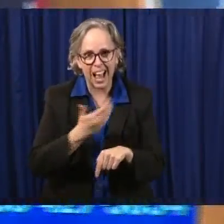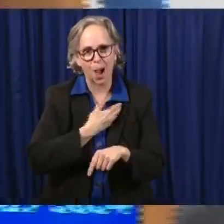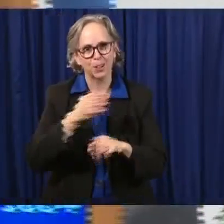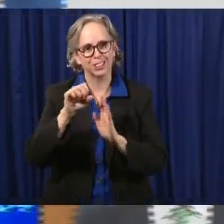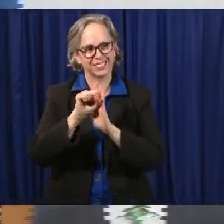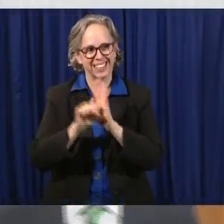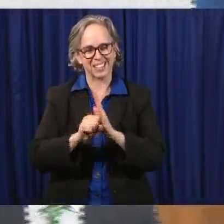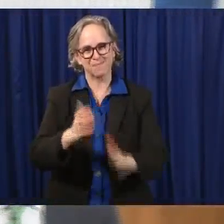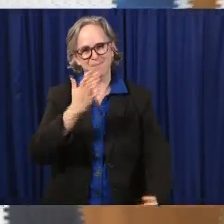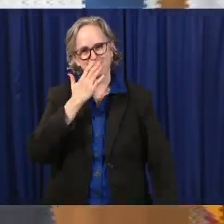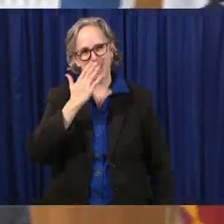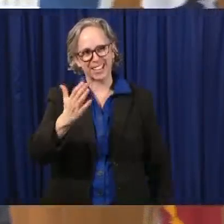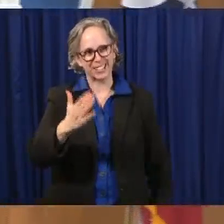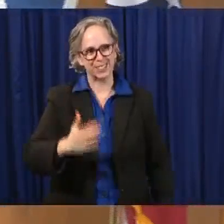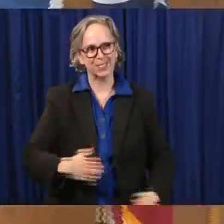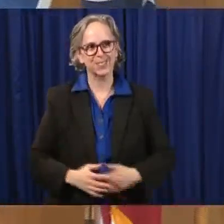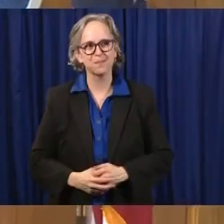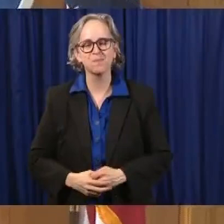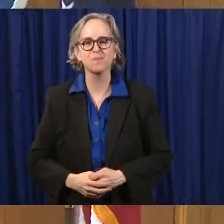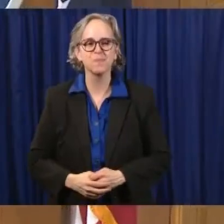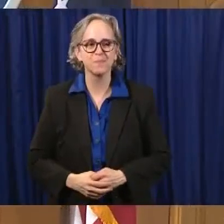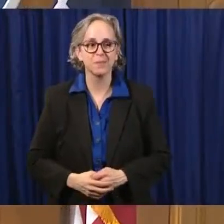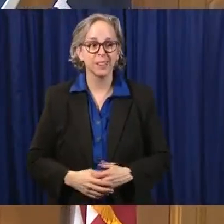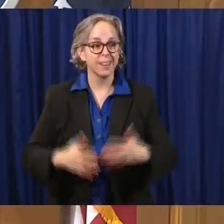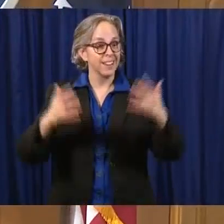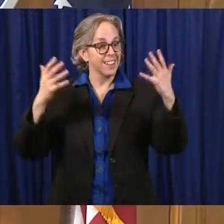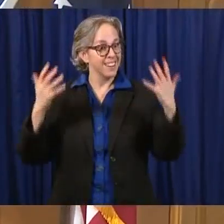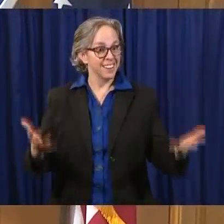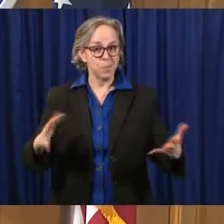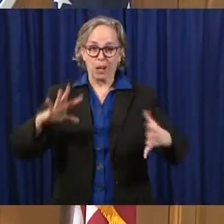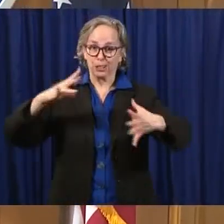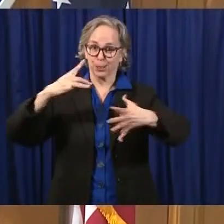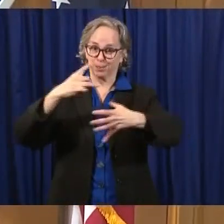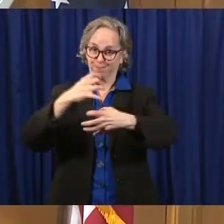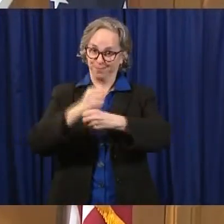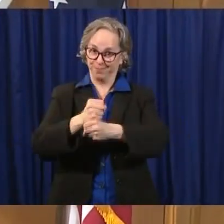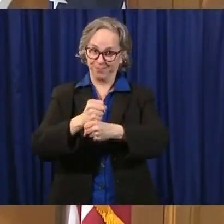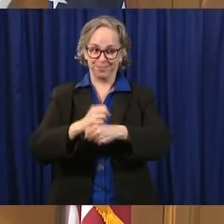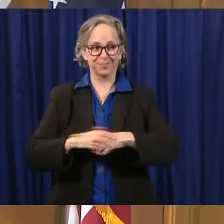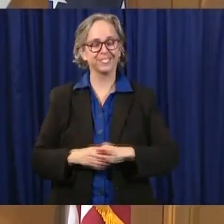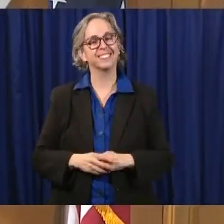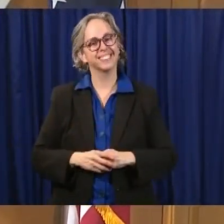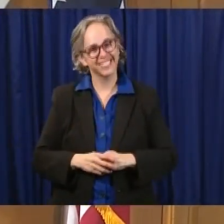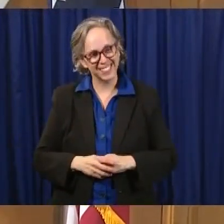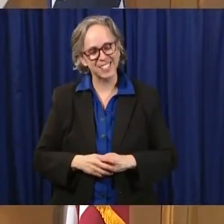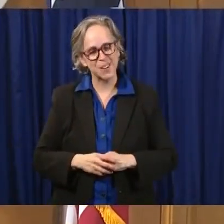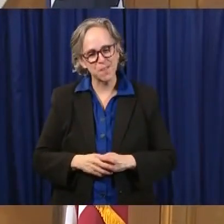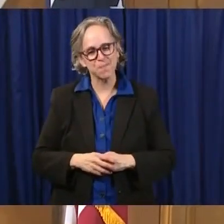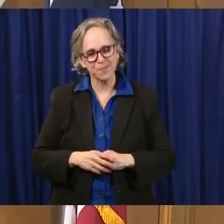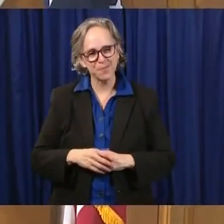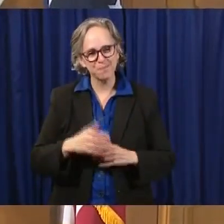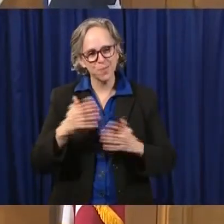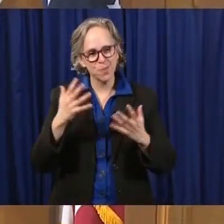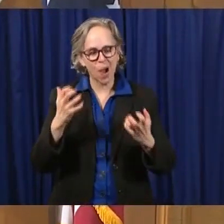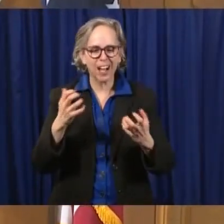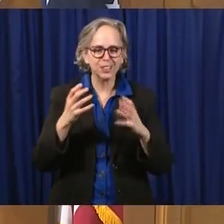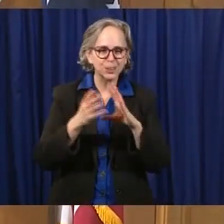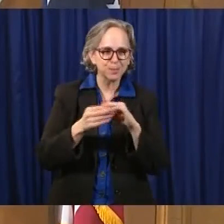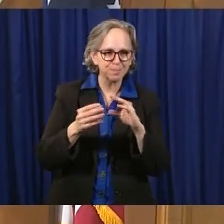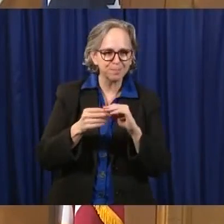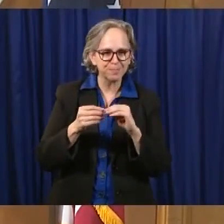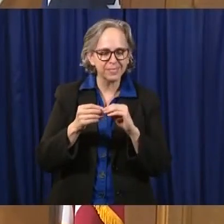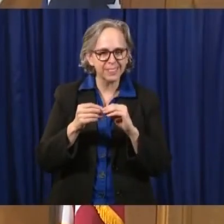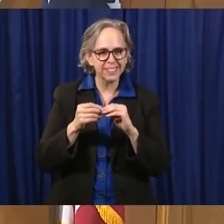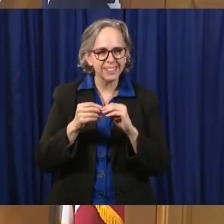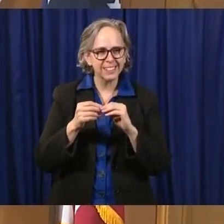you. Well, as we close, just a comment. Last summer, I had the opportunity